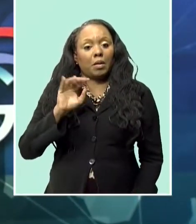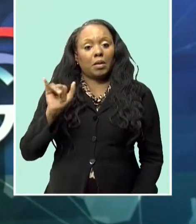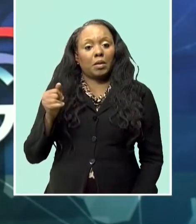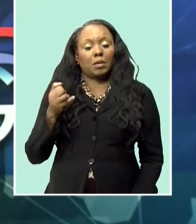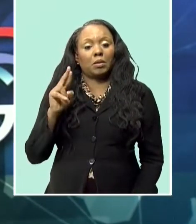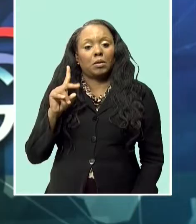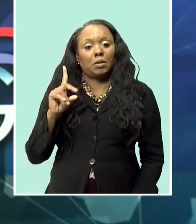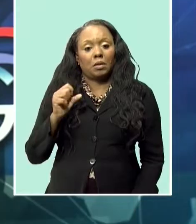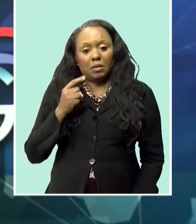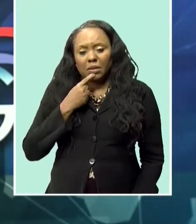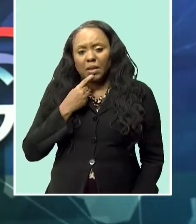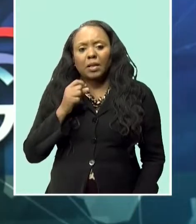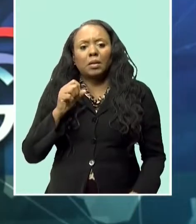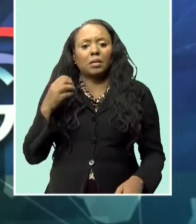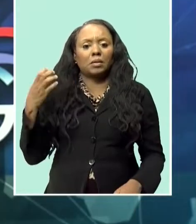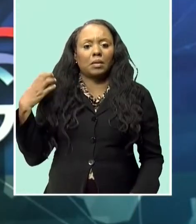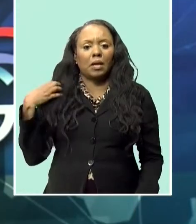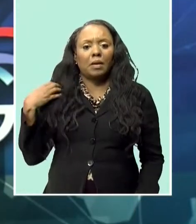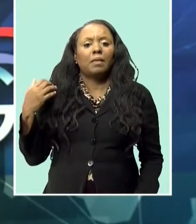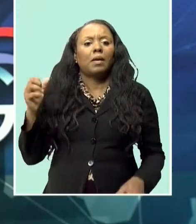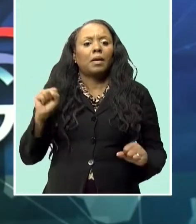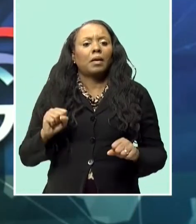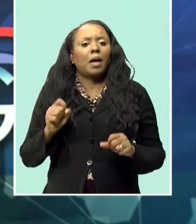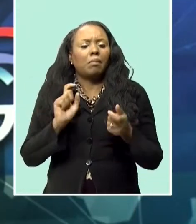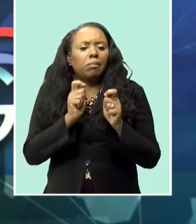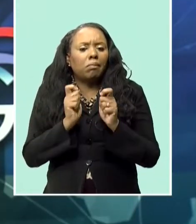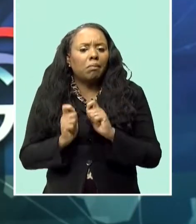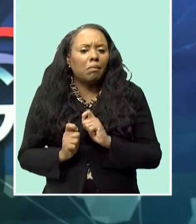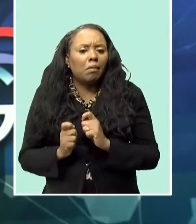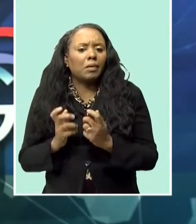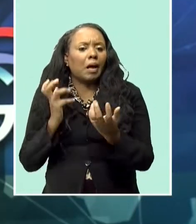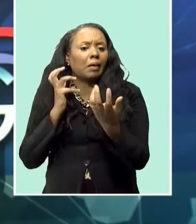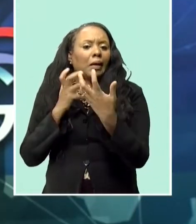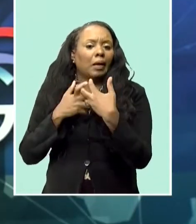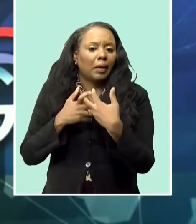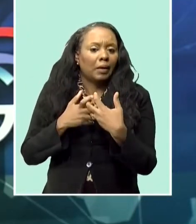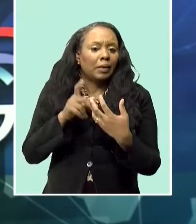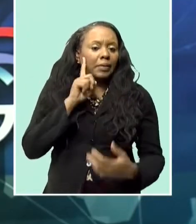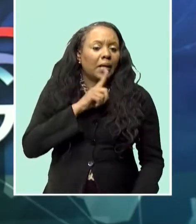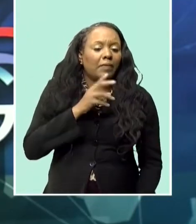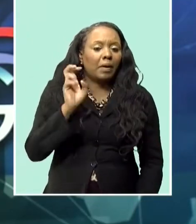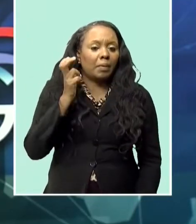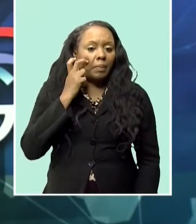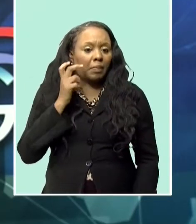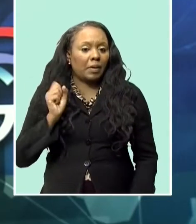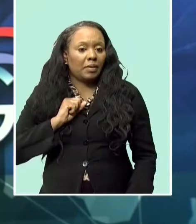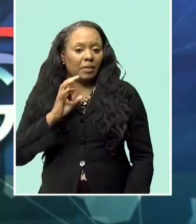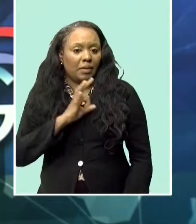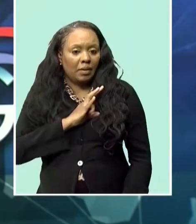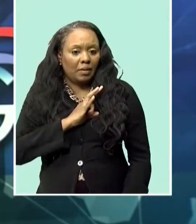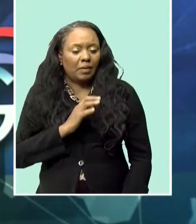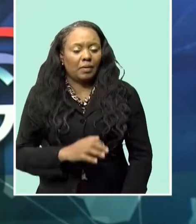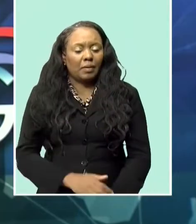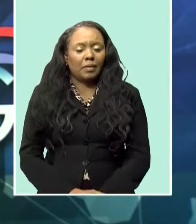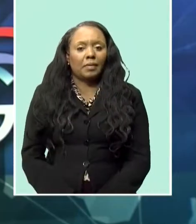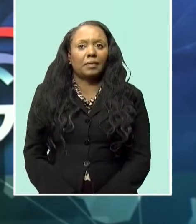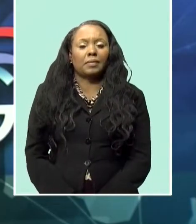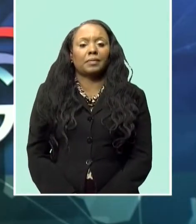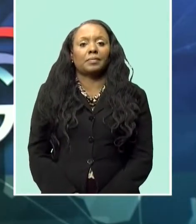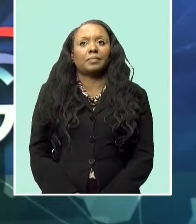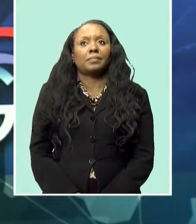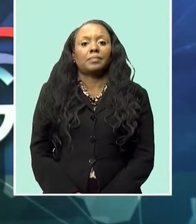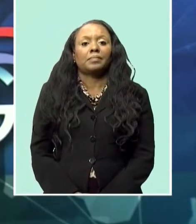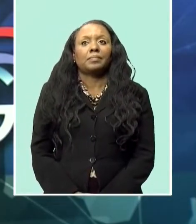make adjustments to accommodate deaf and blind staff as they have valuable contributions to make.